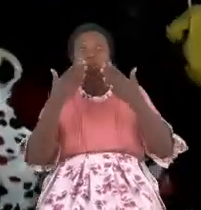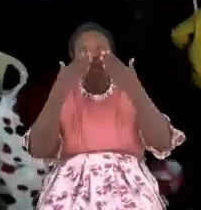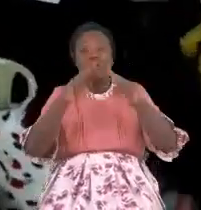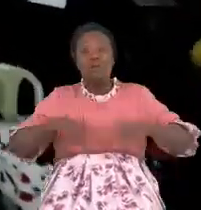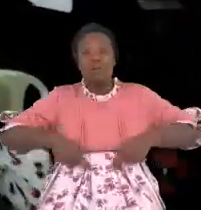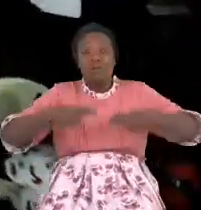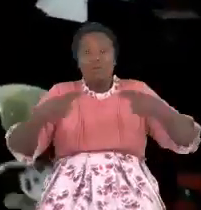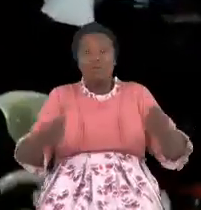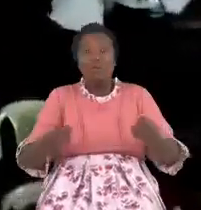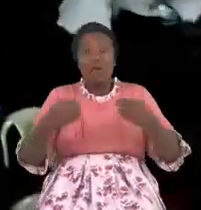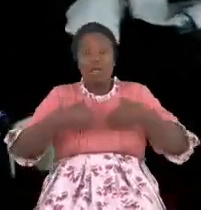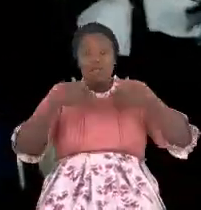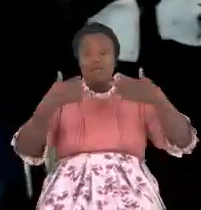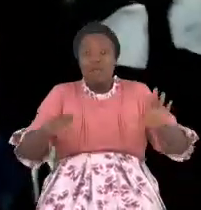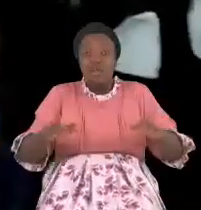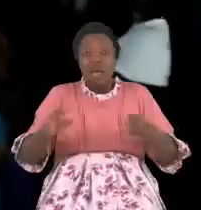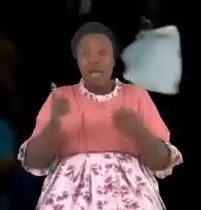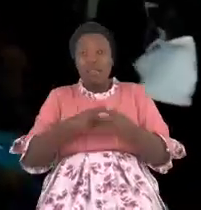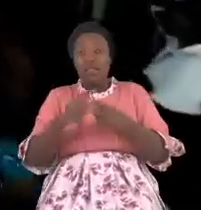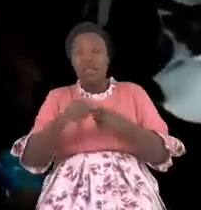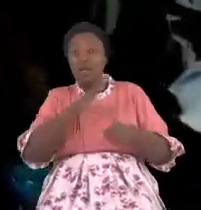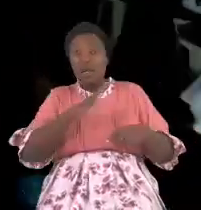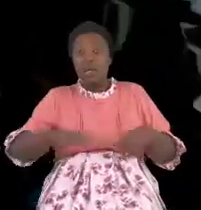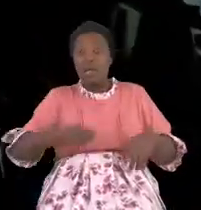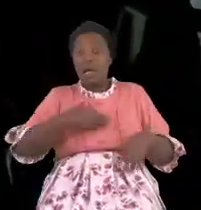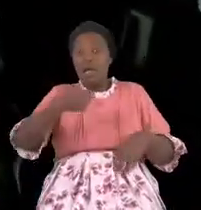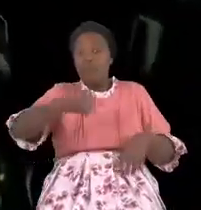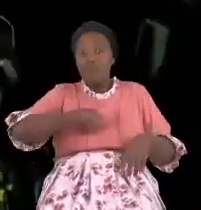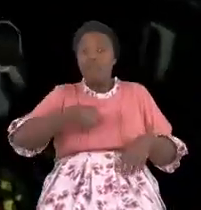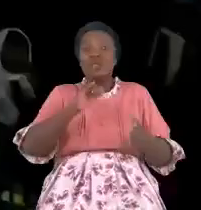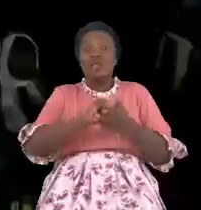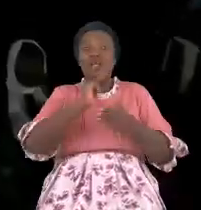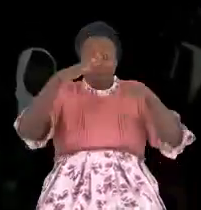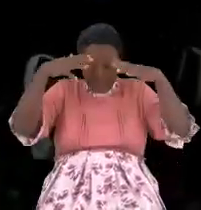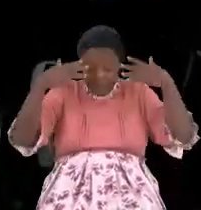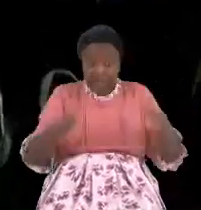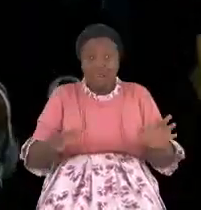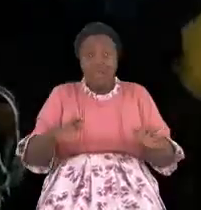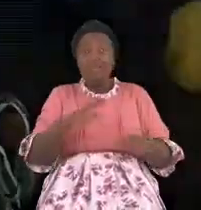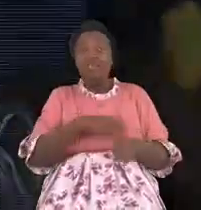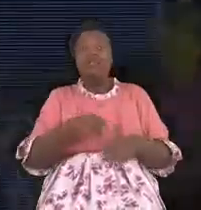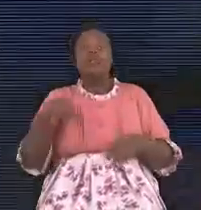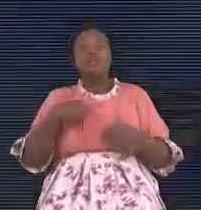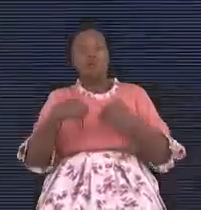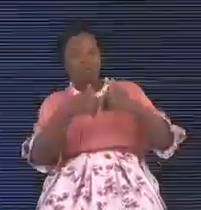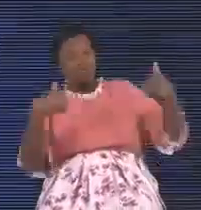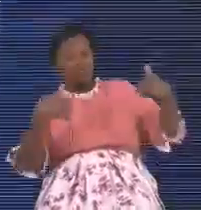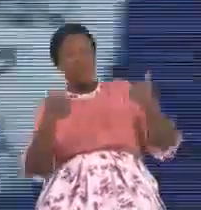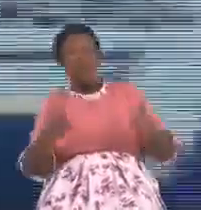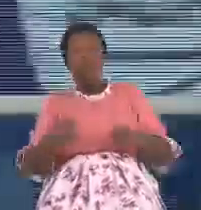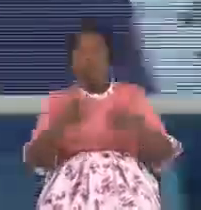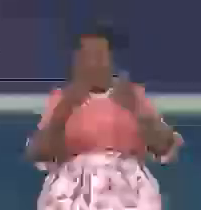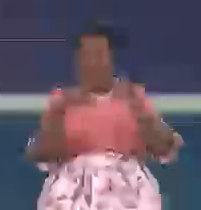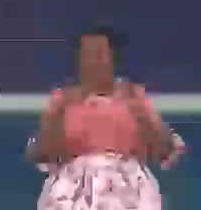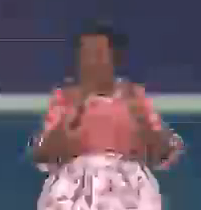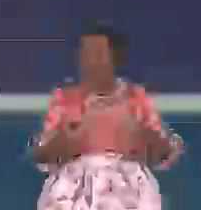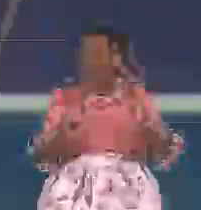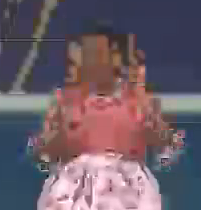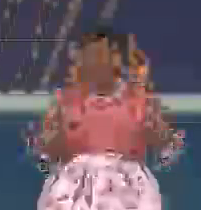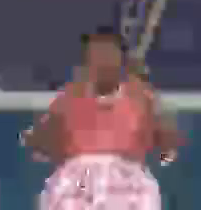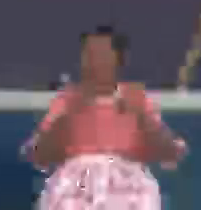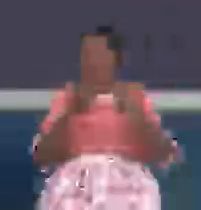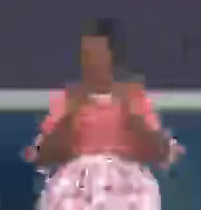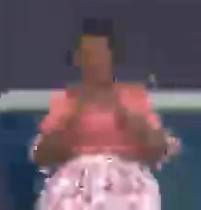then christ and me that's over with path come with him come with him come with